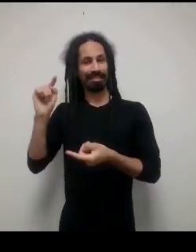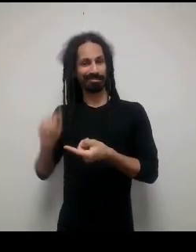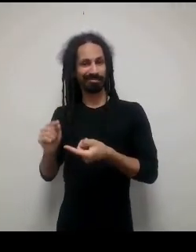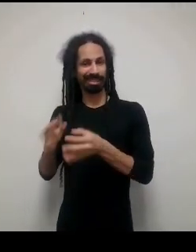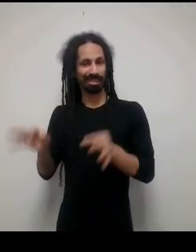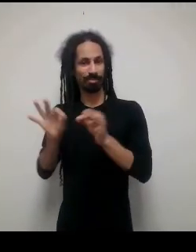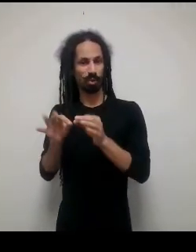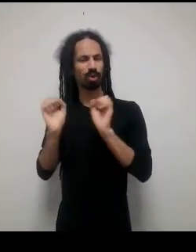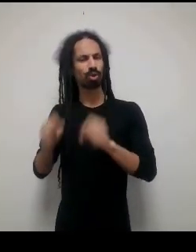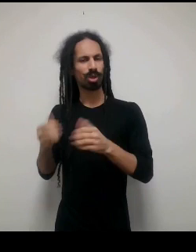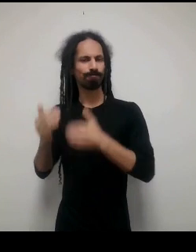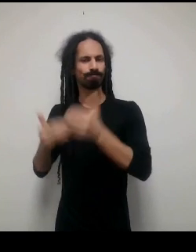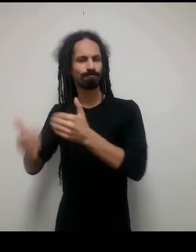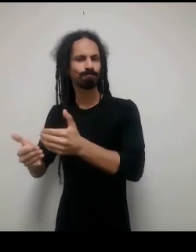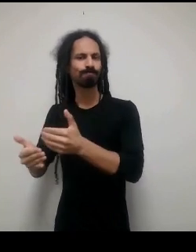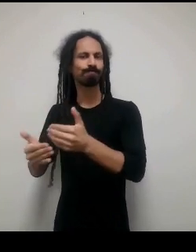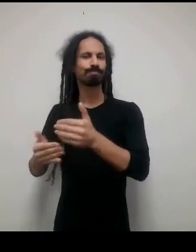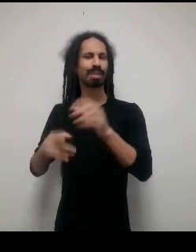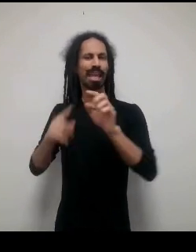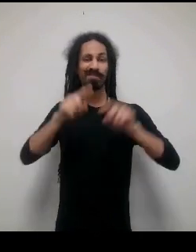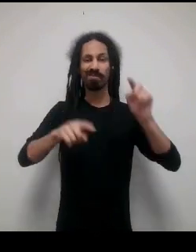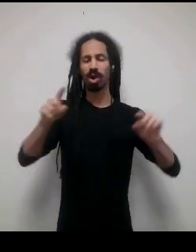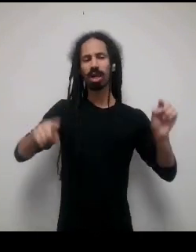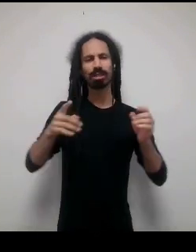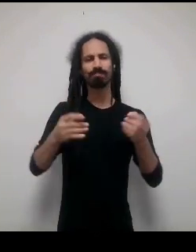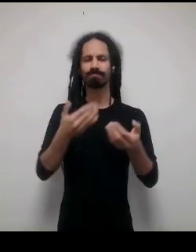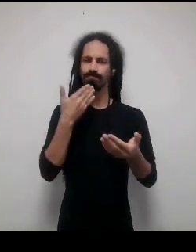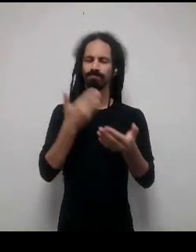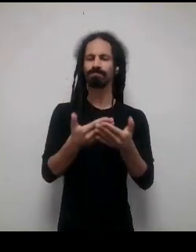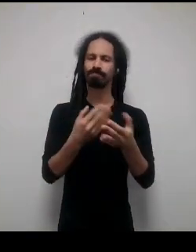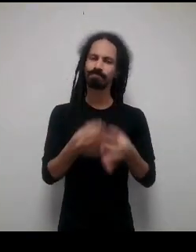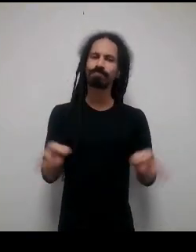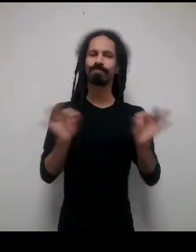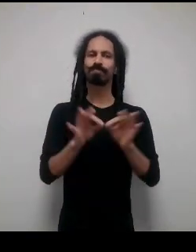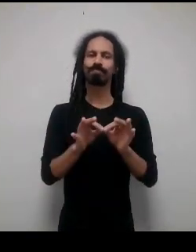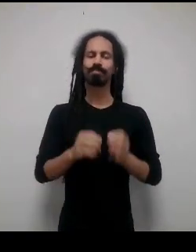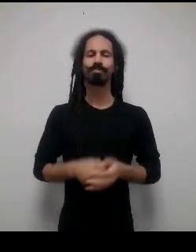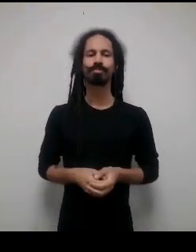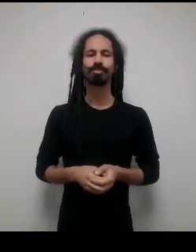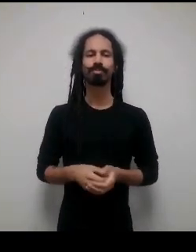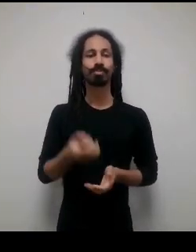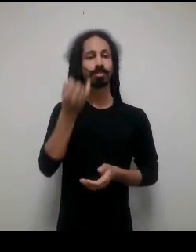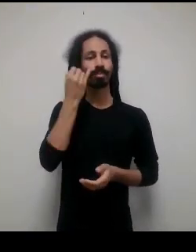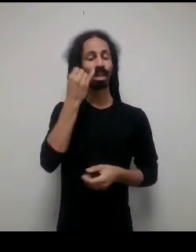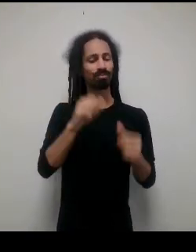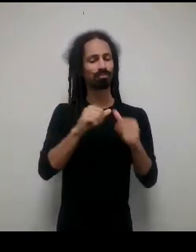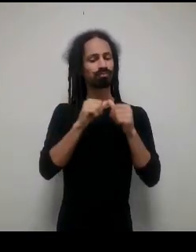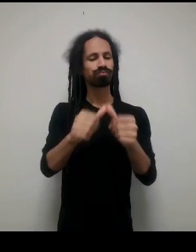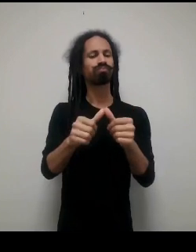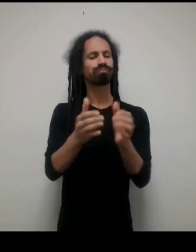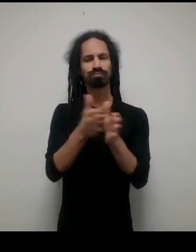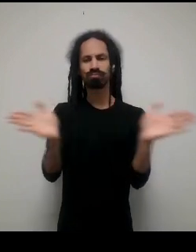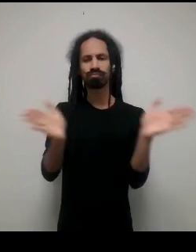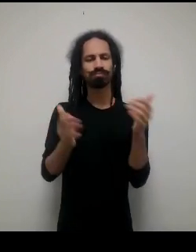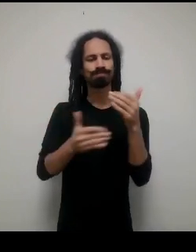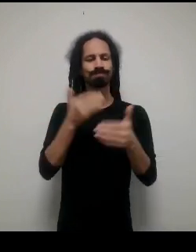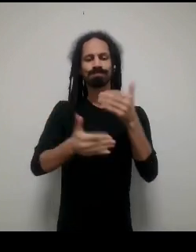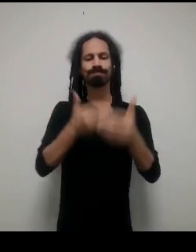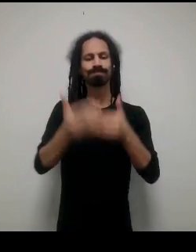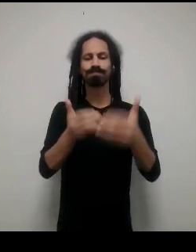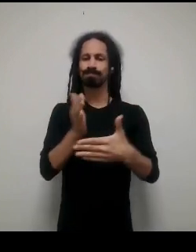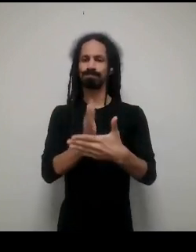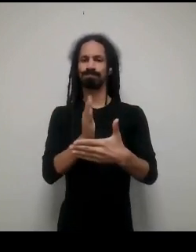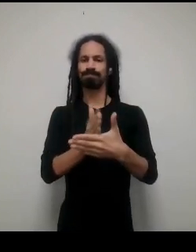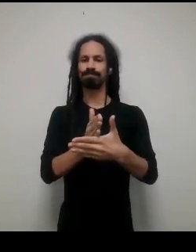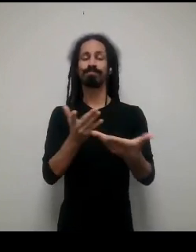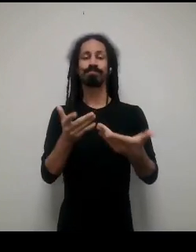fine. Variety is actually better, even in our pace. When we speak at a moderate rate, though, in general, though, our audience will be able to